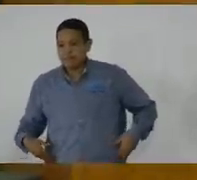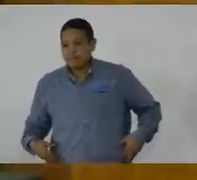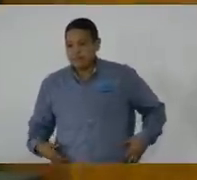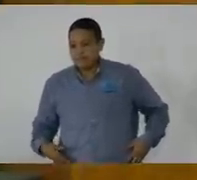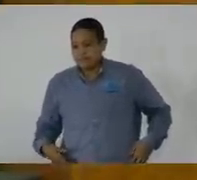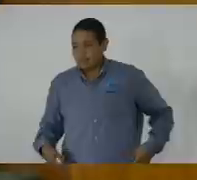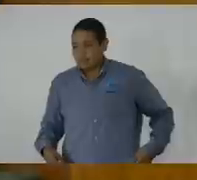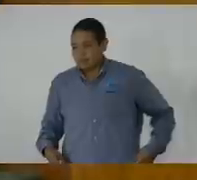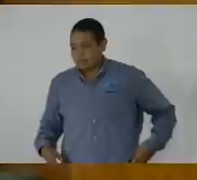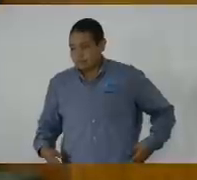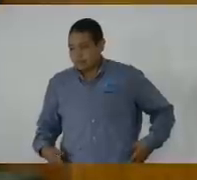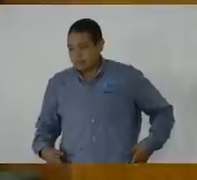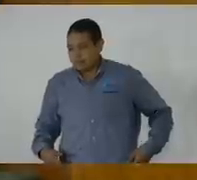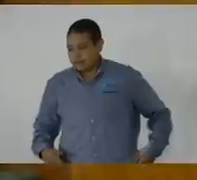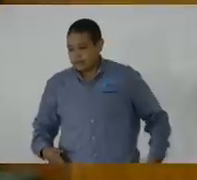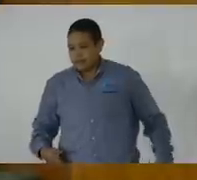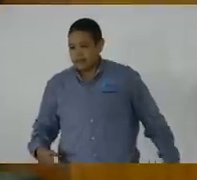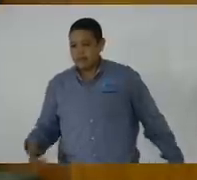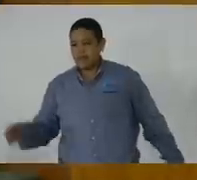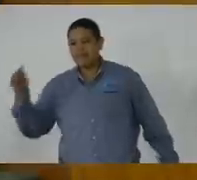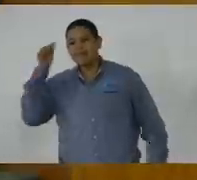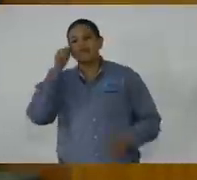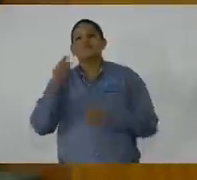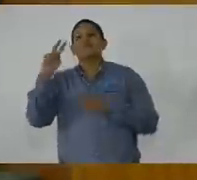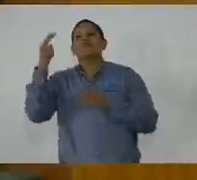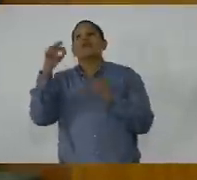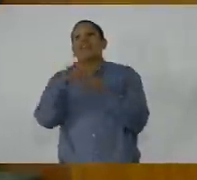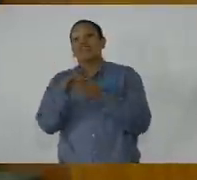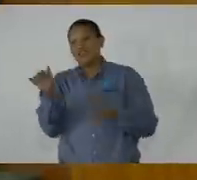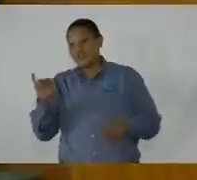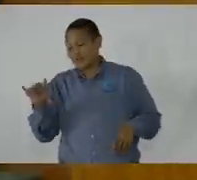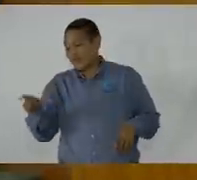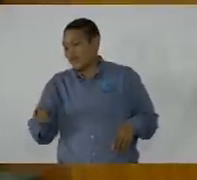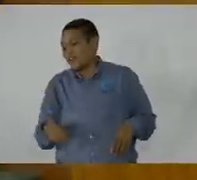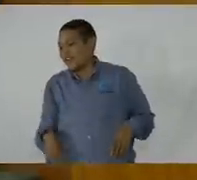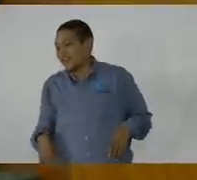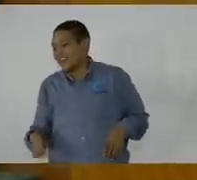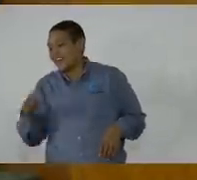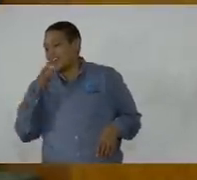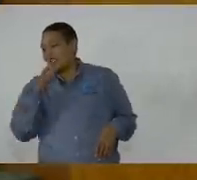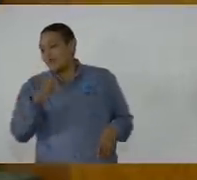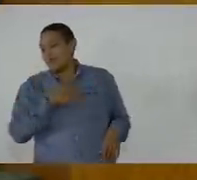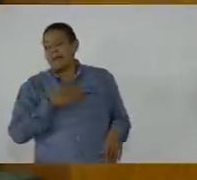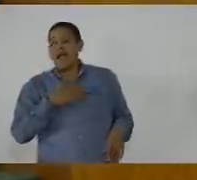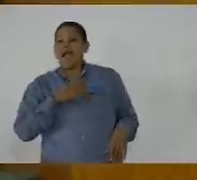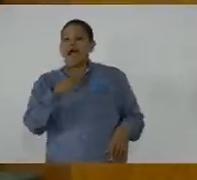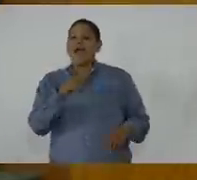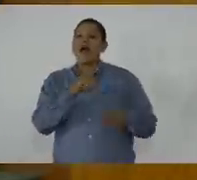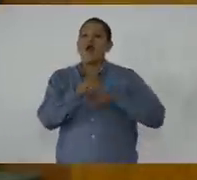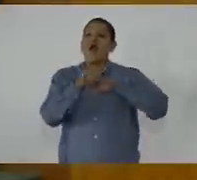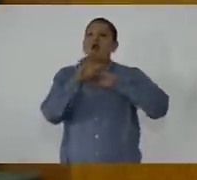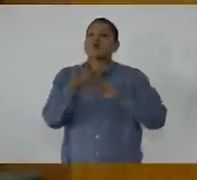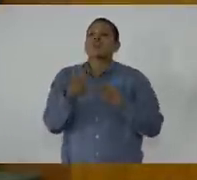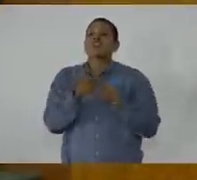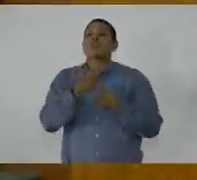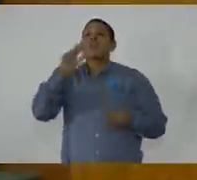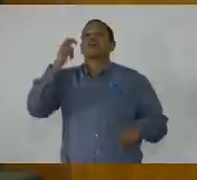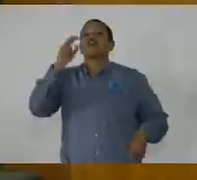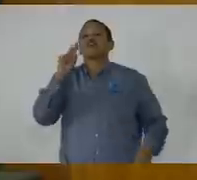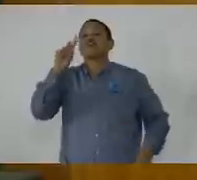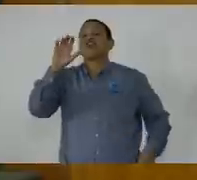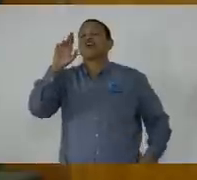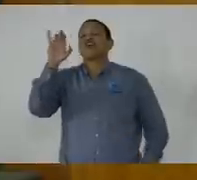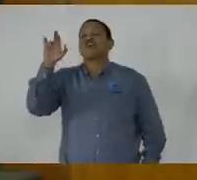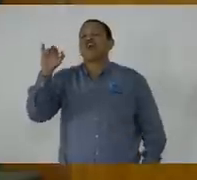Oh, I know. Right. I know. To them, my counselors, Richard Creary of the Richmond